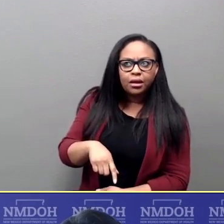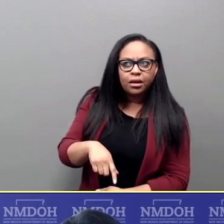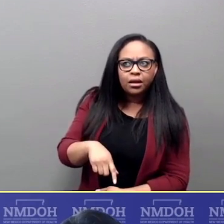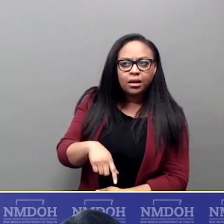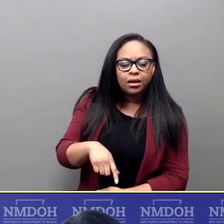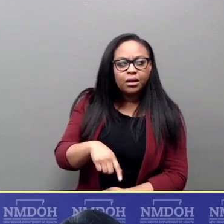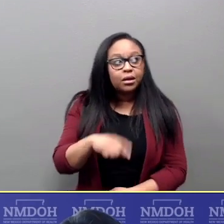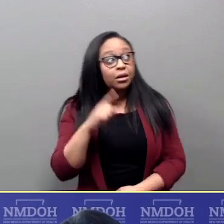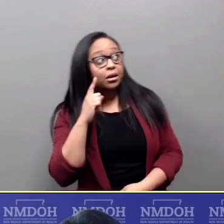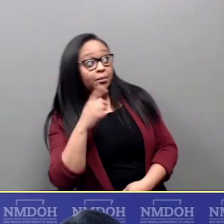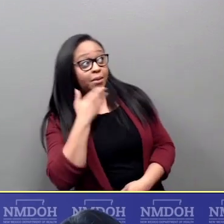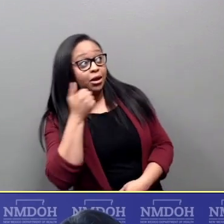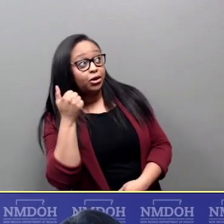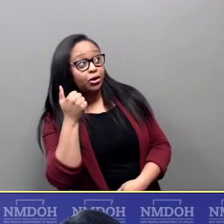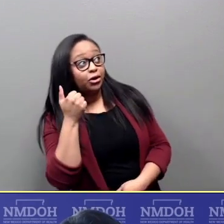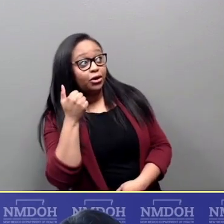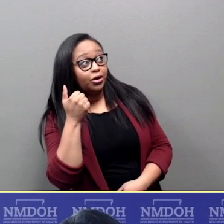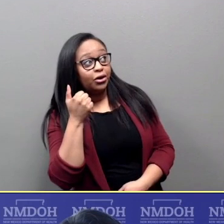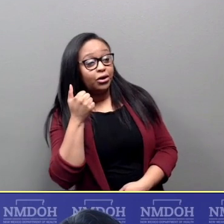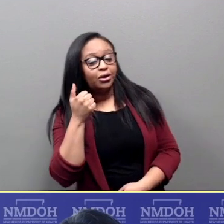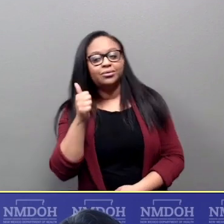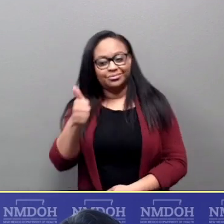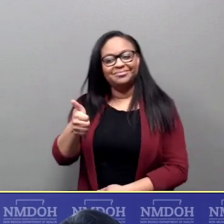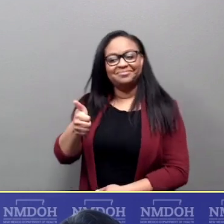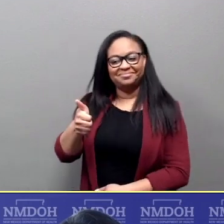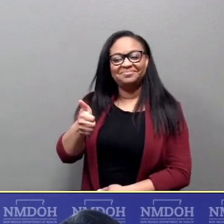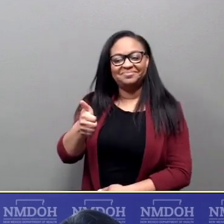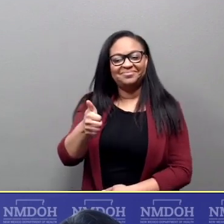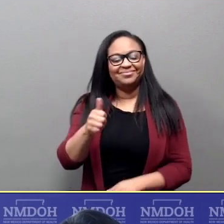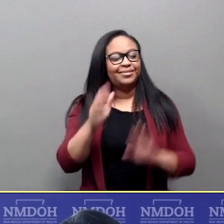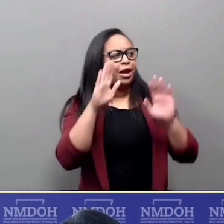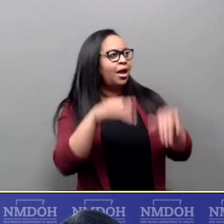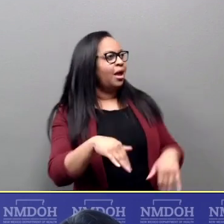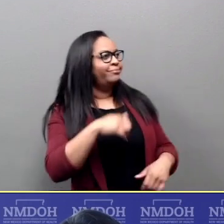me? Gone. Now we can hear you fine, Austin. Sorry about that.